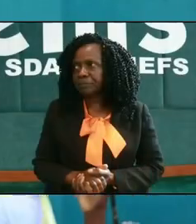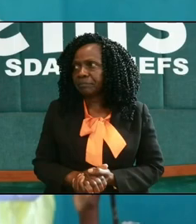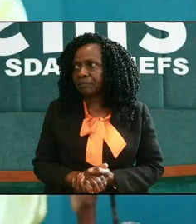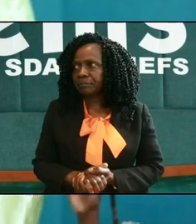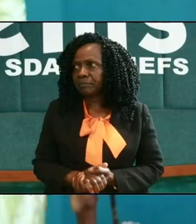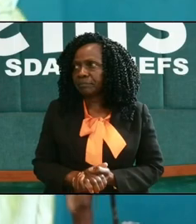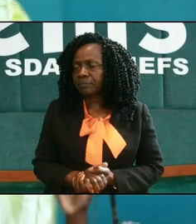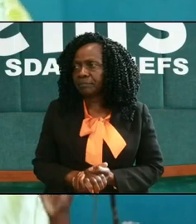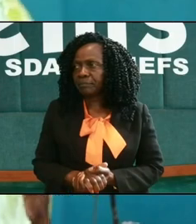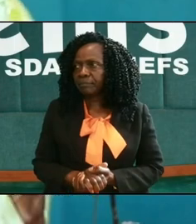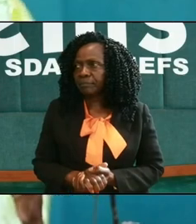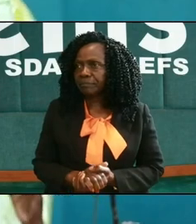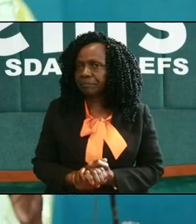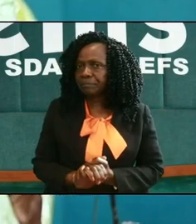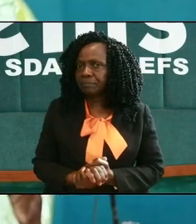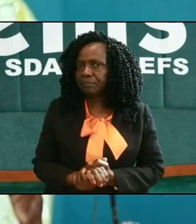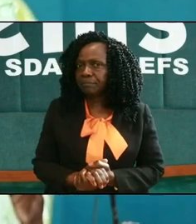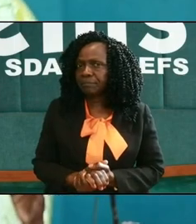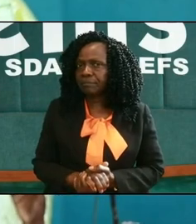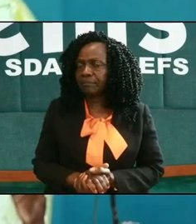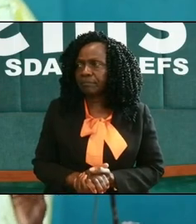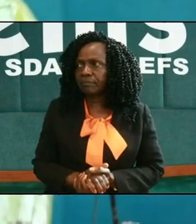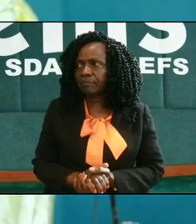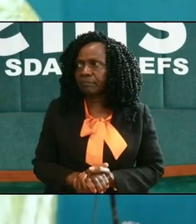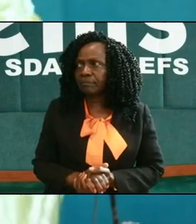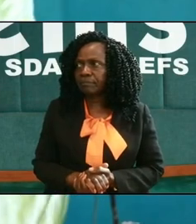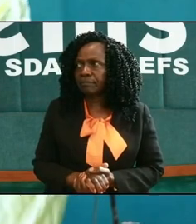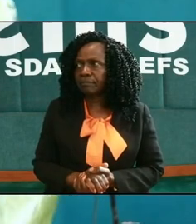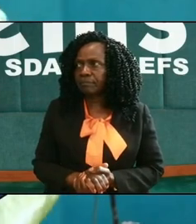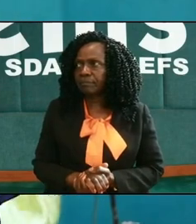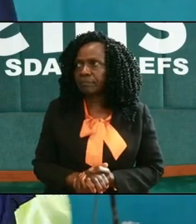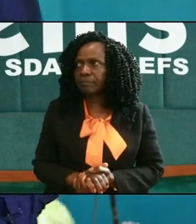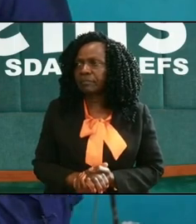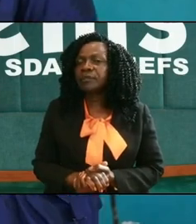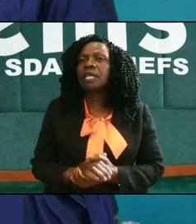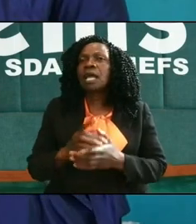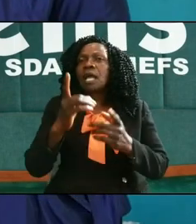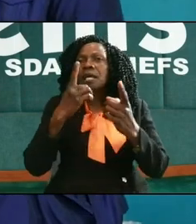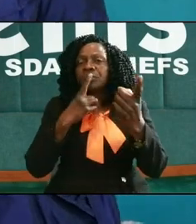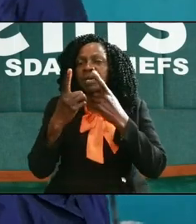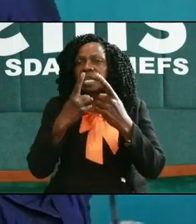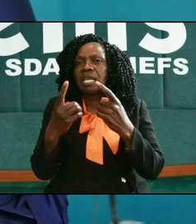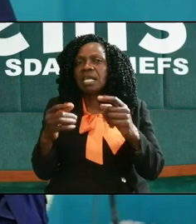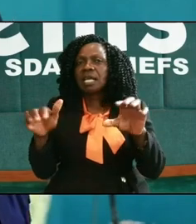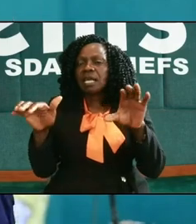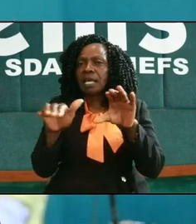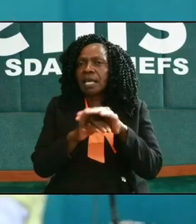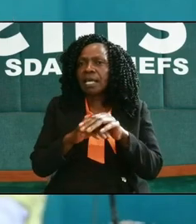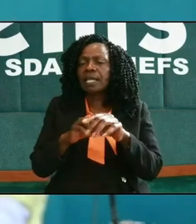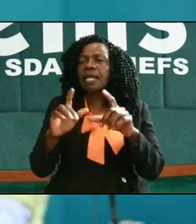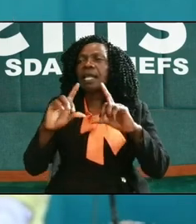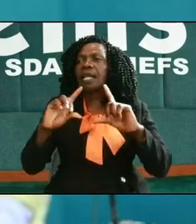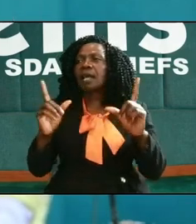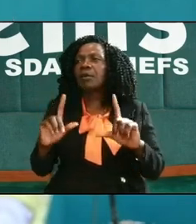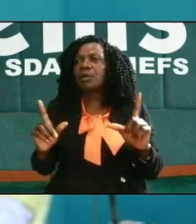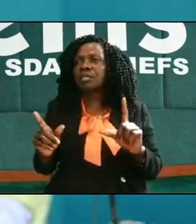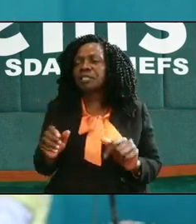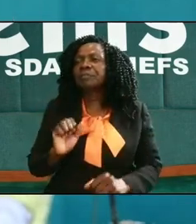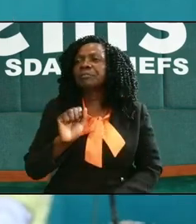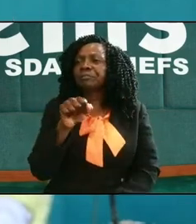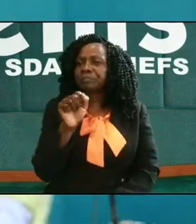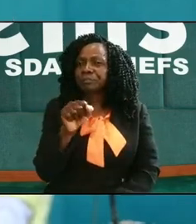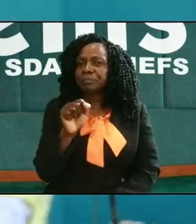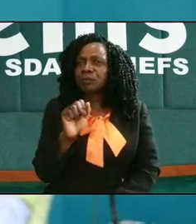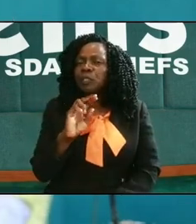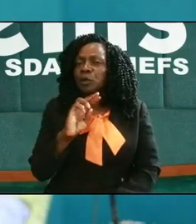Someone help her quickly. Speaking in tongues. Speaking in tongues. We are